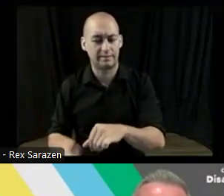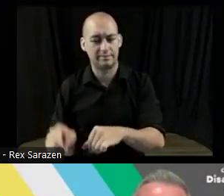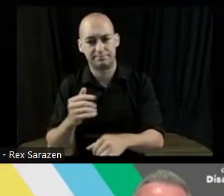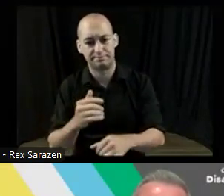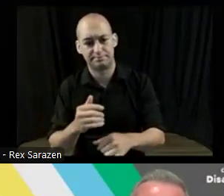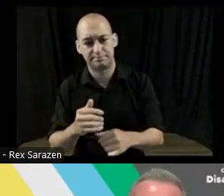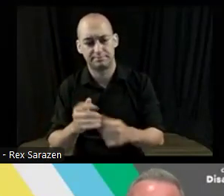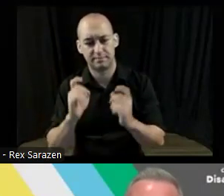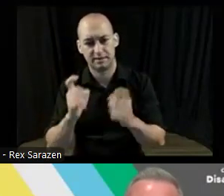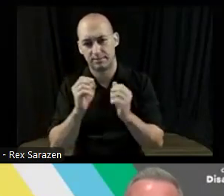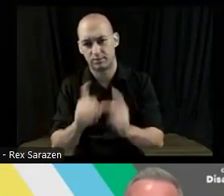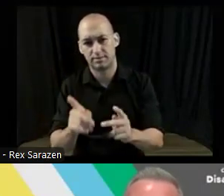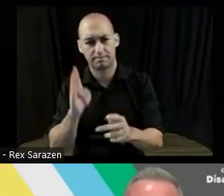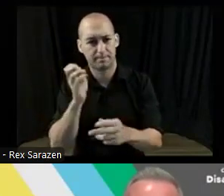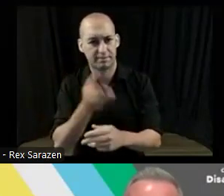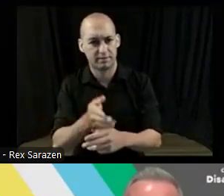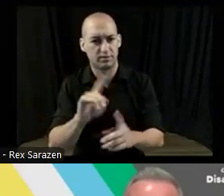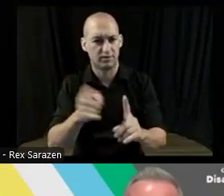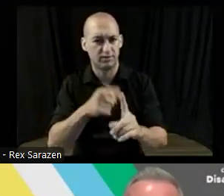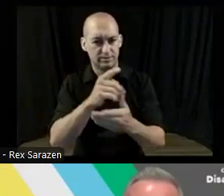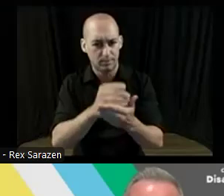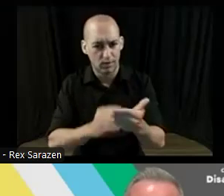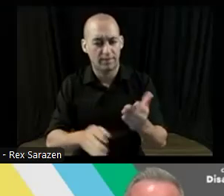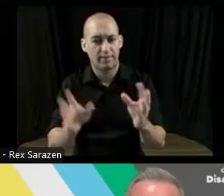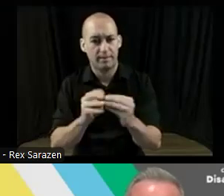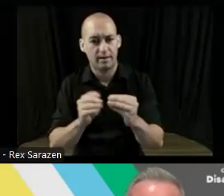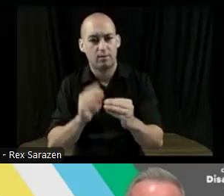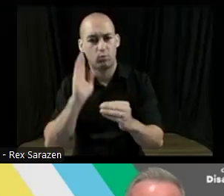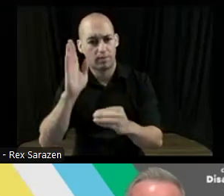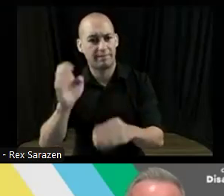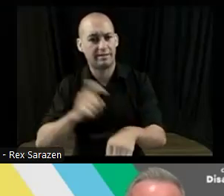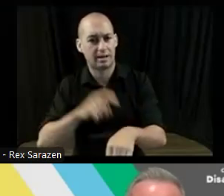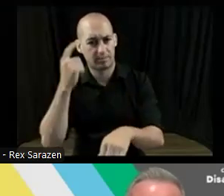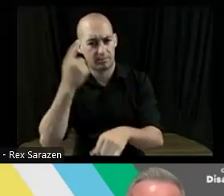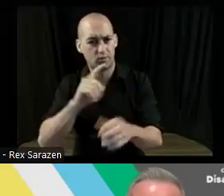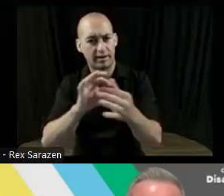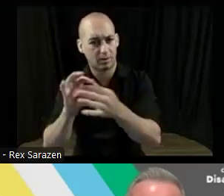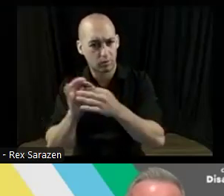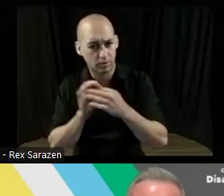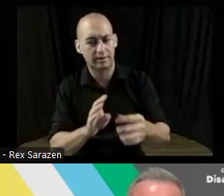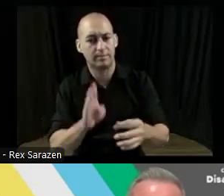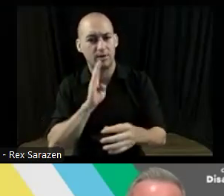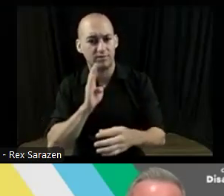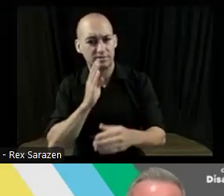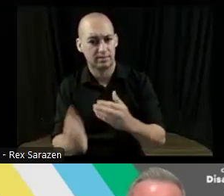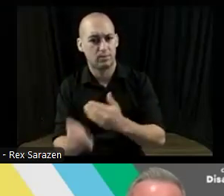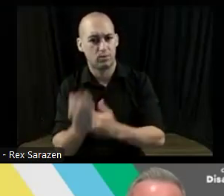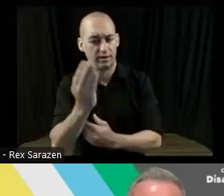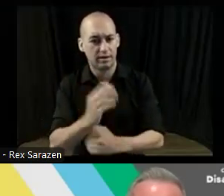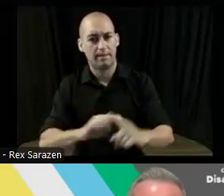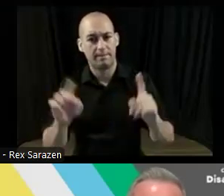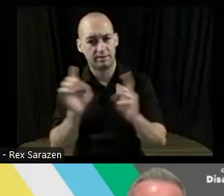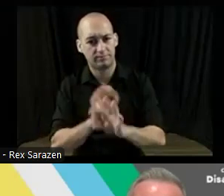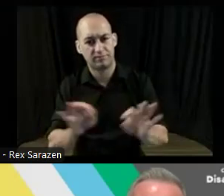first part of the meeting. There definitely will be time for networking and breakfast in the morning, but then we would value